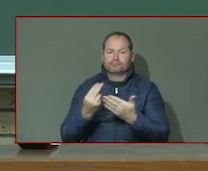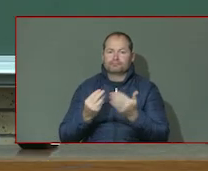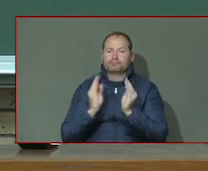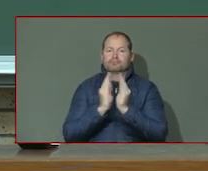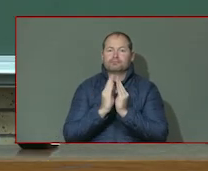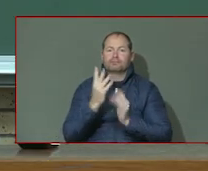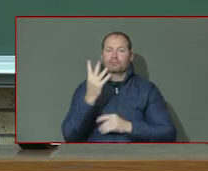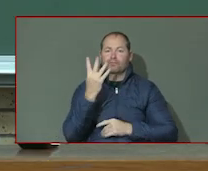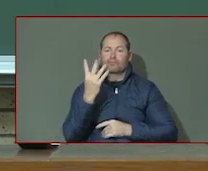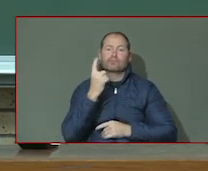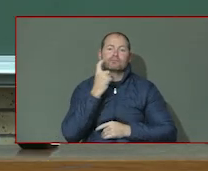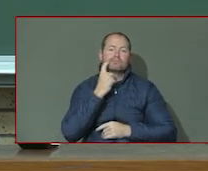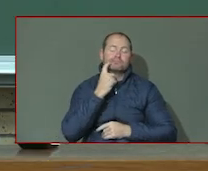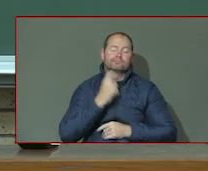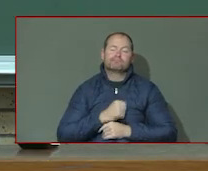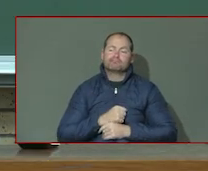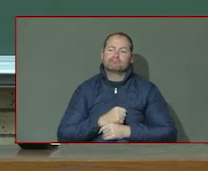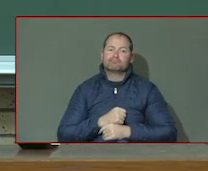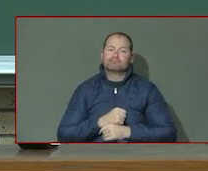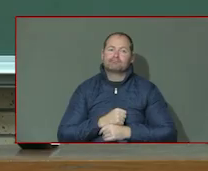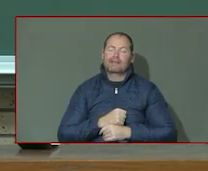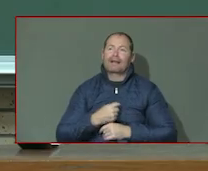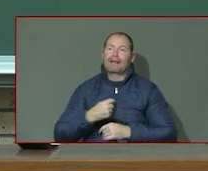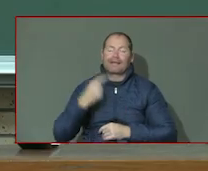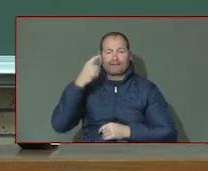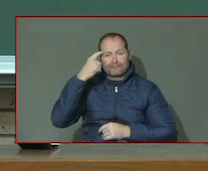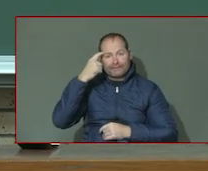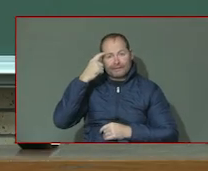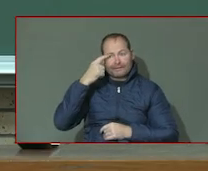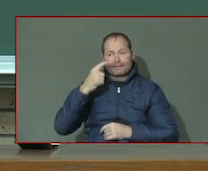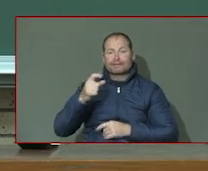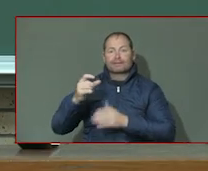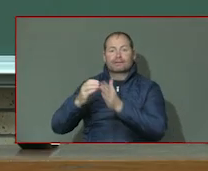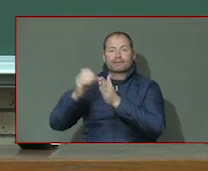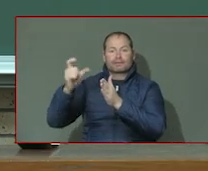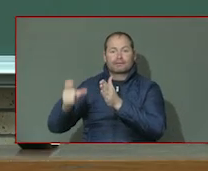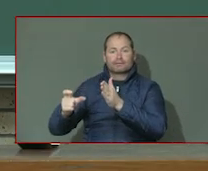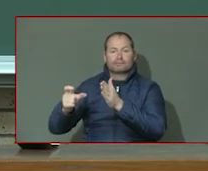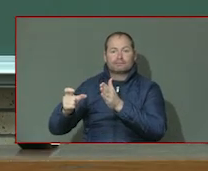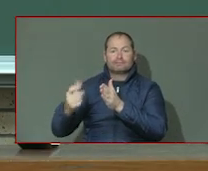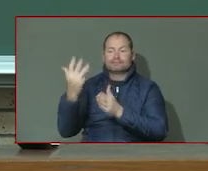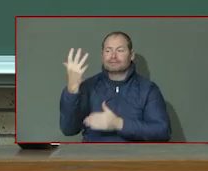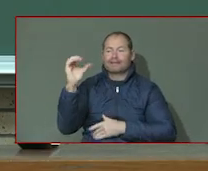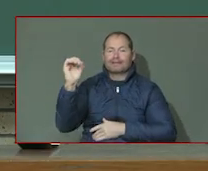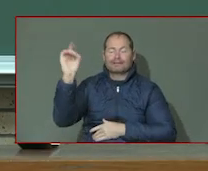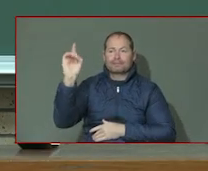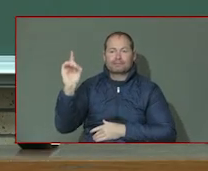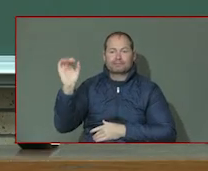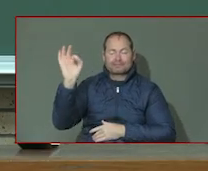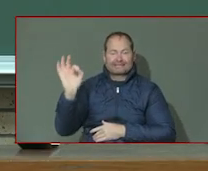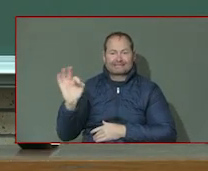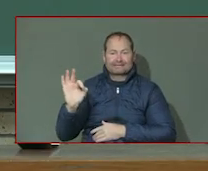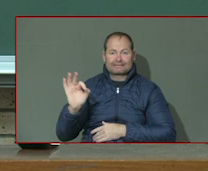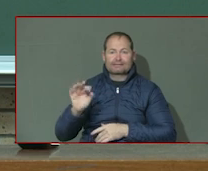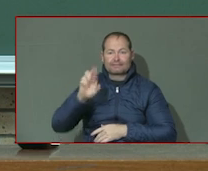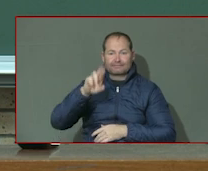learners, 90%. I can promise you at the end of the year, 90% of the learners don't get that right